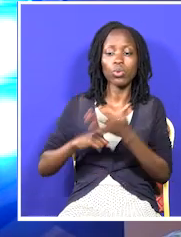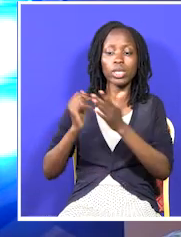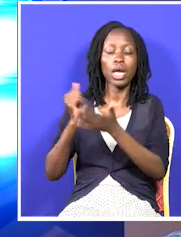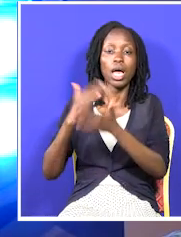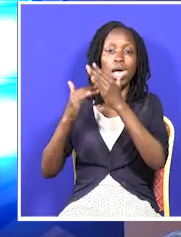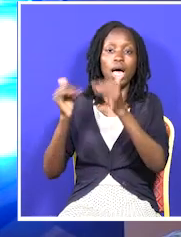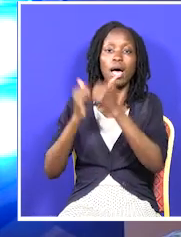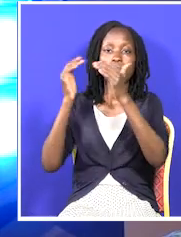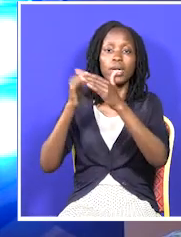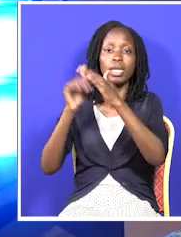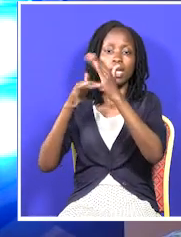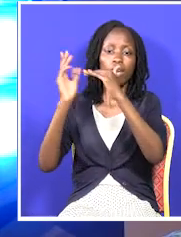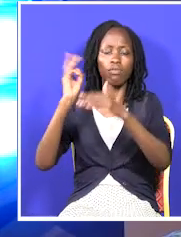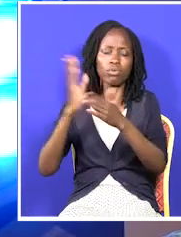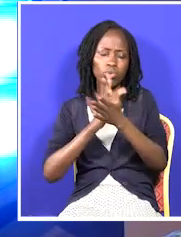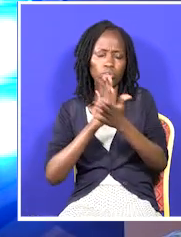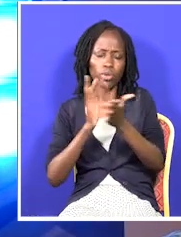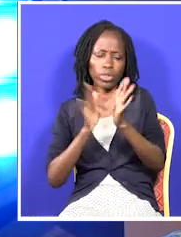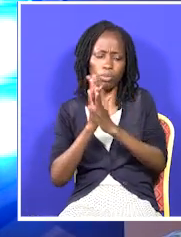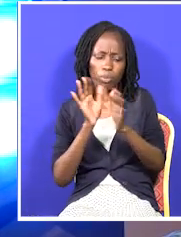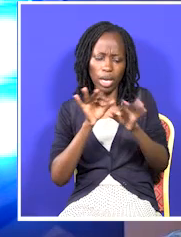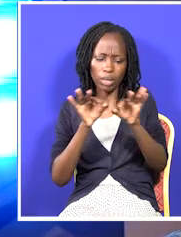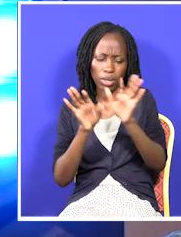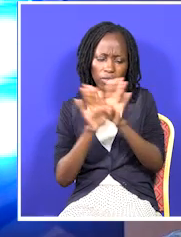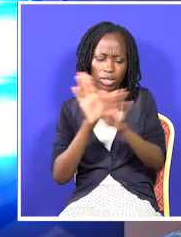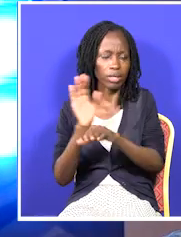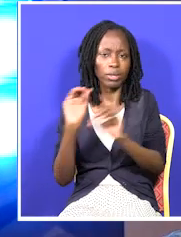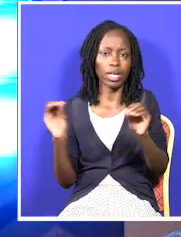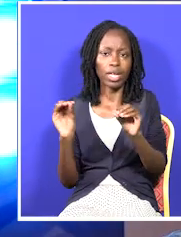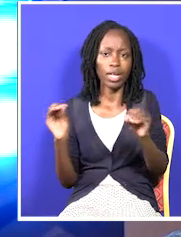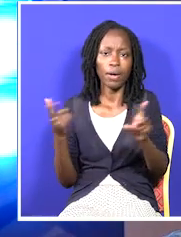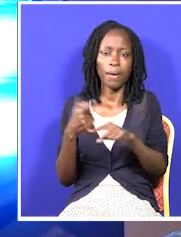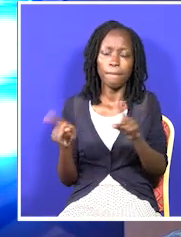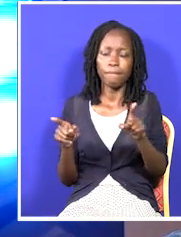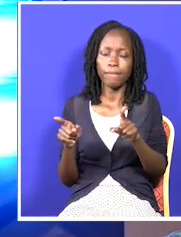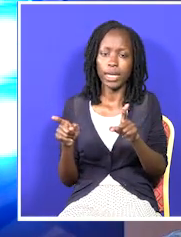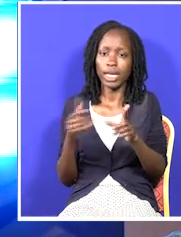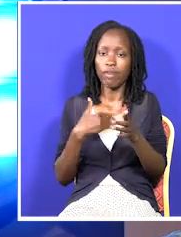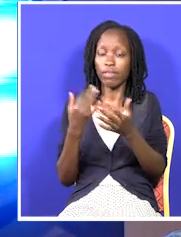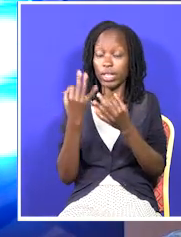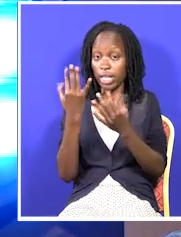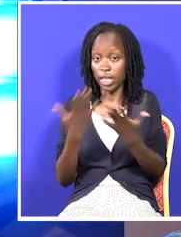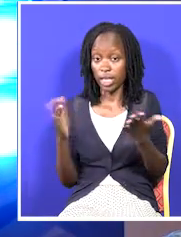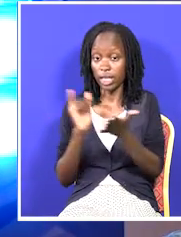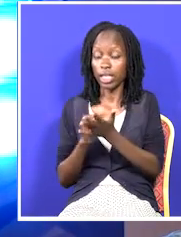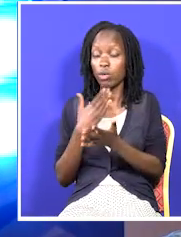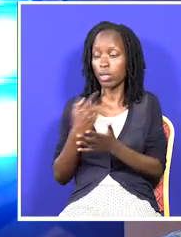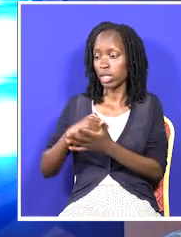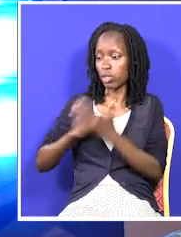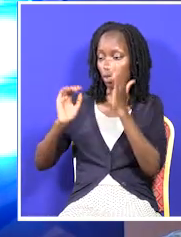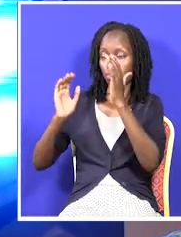heaven. Even though the Bible does not clearly tell us everything that will be happening in heaven, but there are three main things that I would like us to look